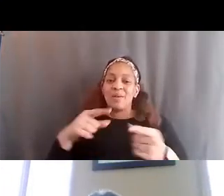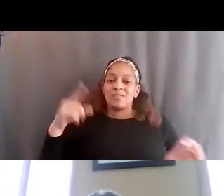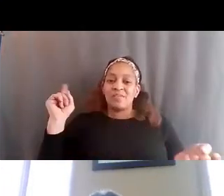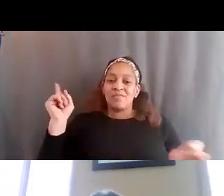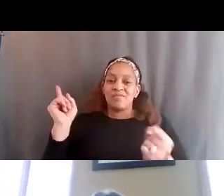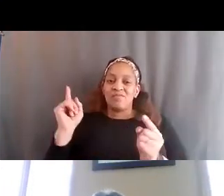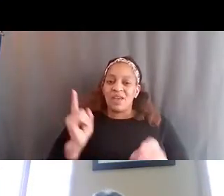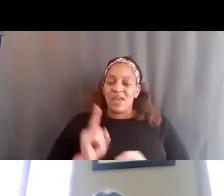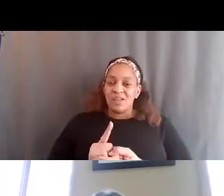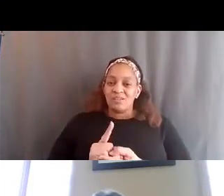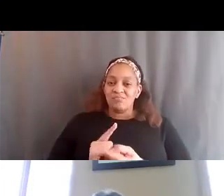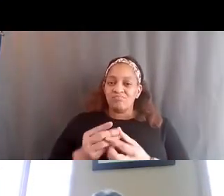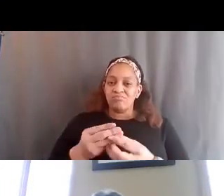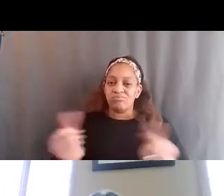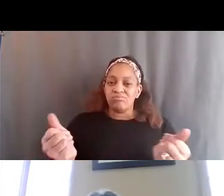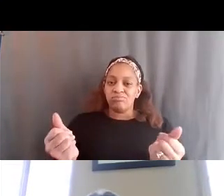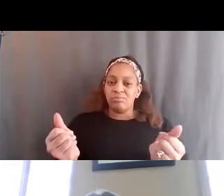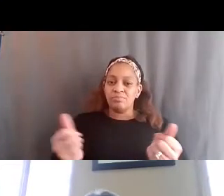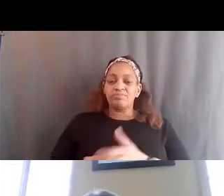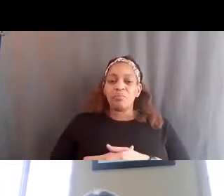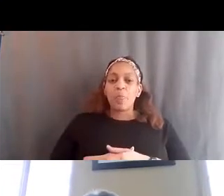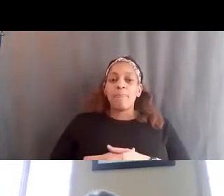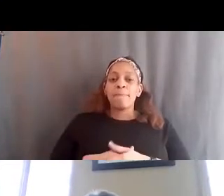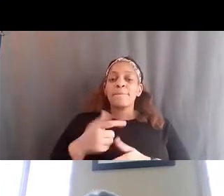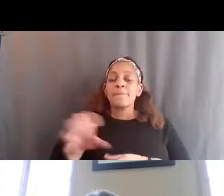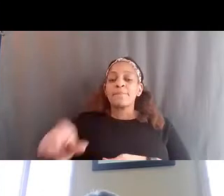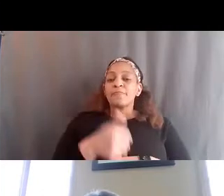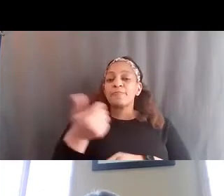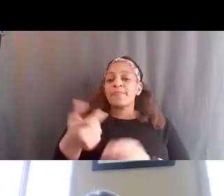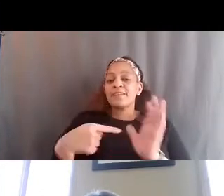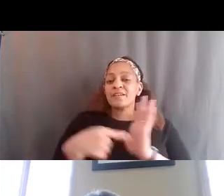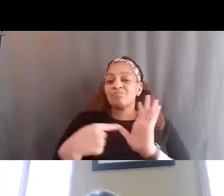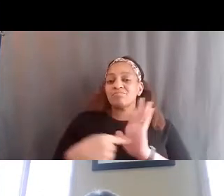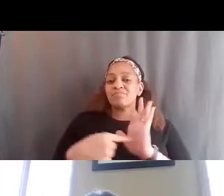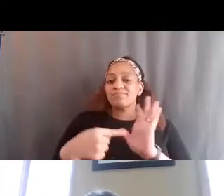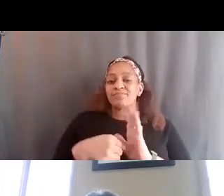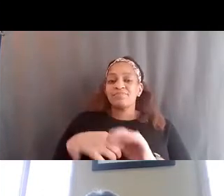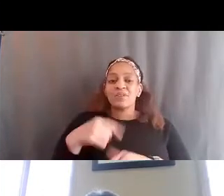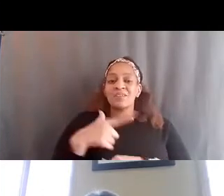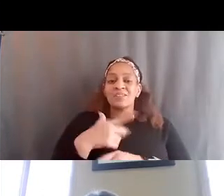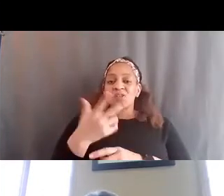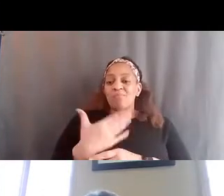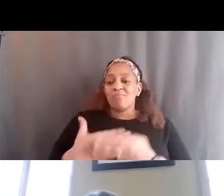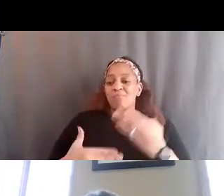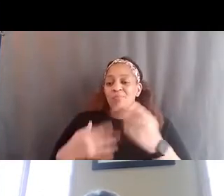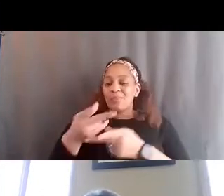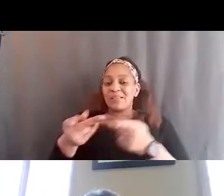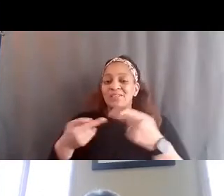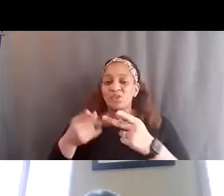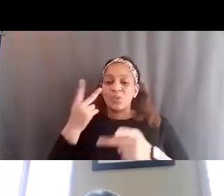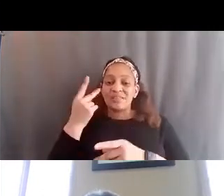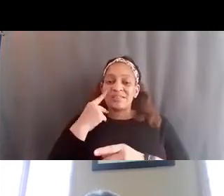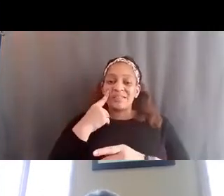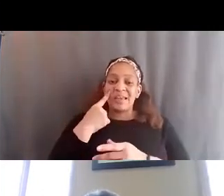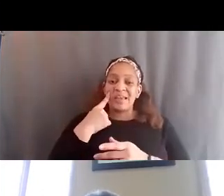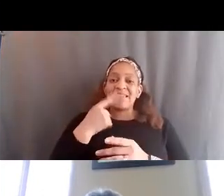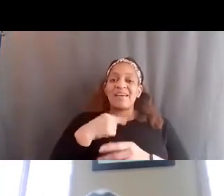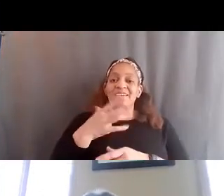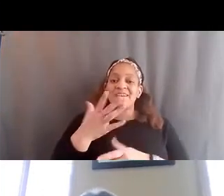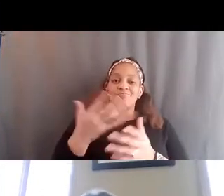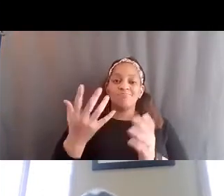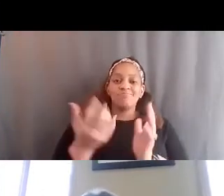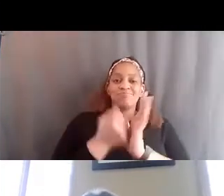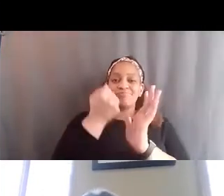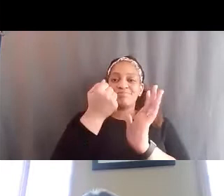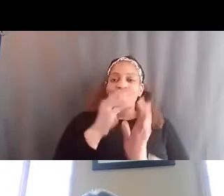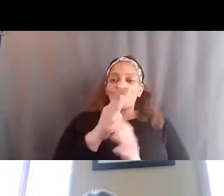slide. A couple other examples. Some places we're seeing bonus or quality payments on top